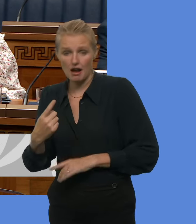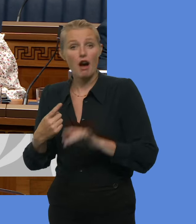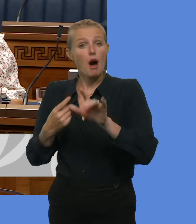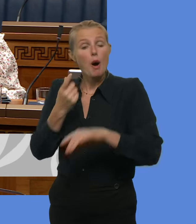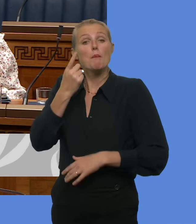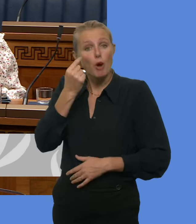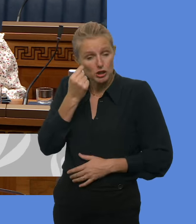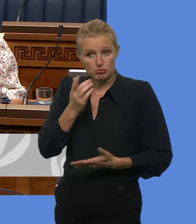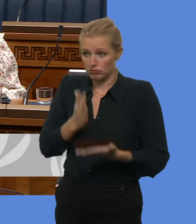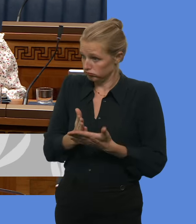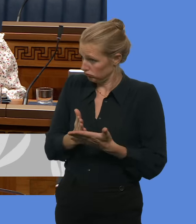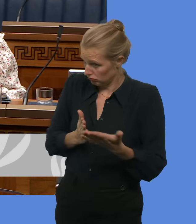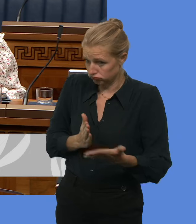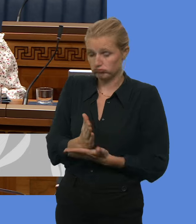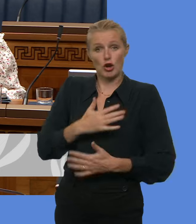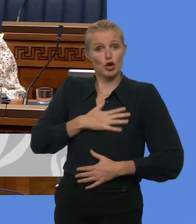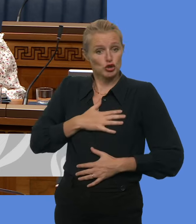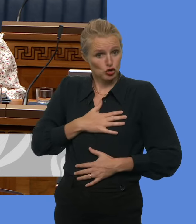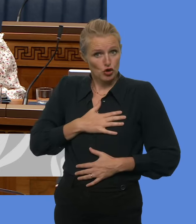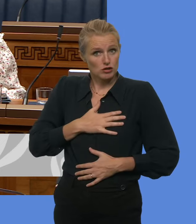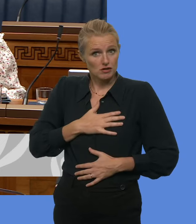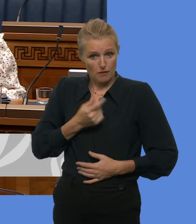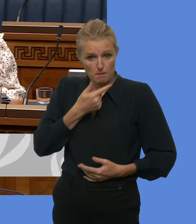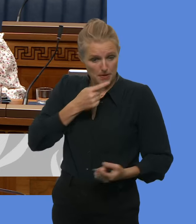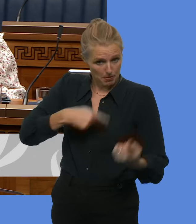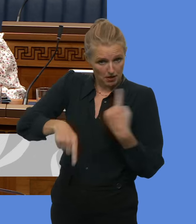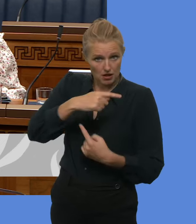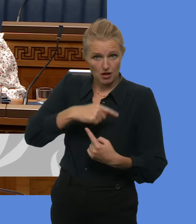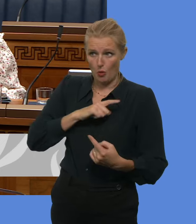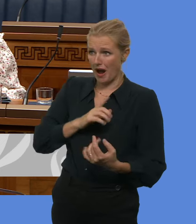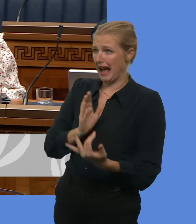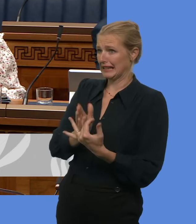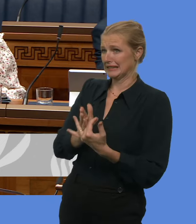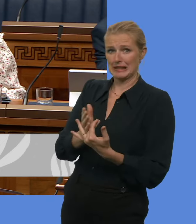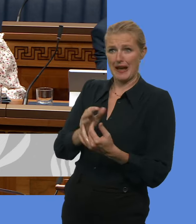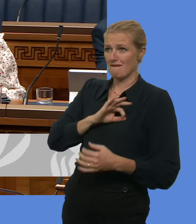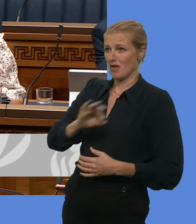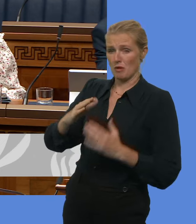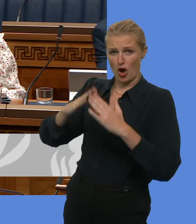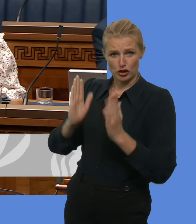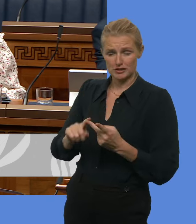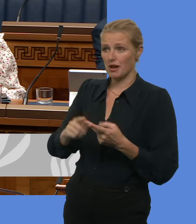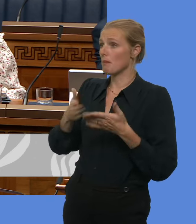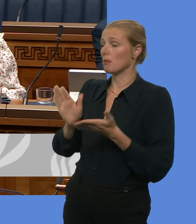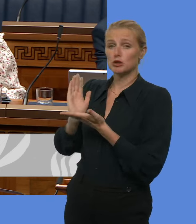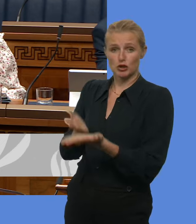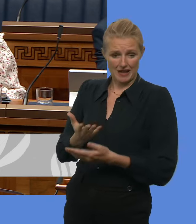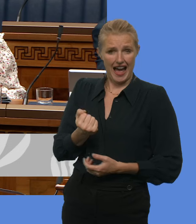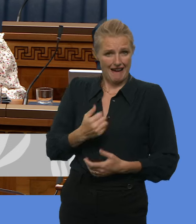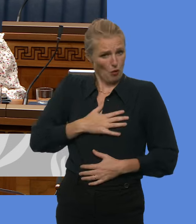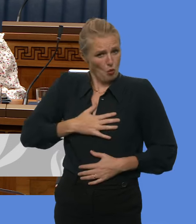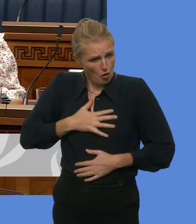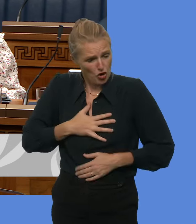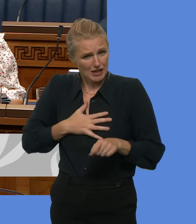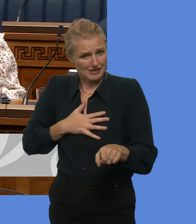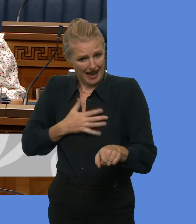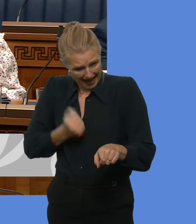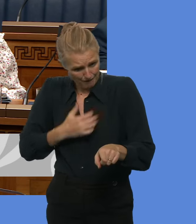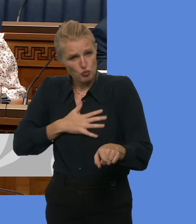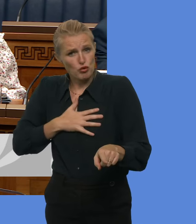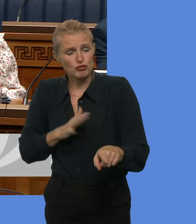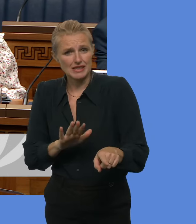and genuinely held concerns around access to affordable housing and public services. That is entirely different and no